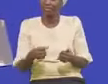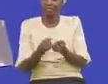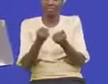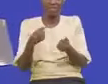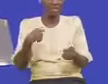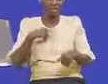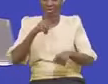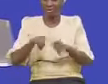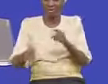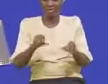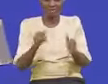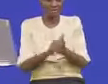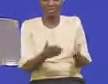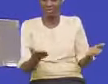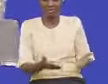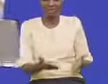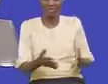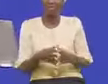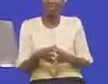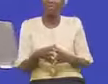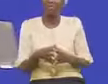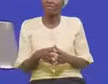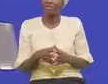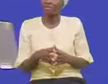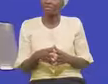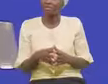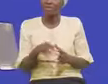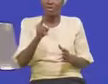Obo mu ya le wa wo ma nyanyi mate wa no la fio